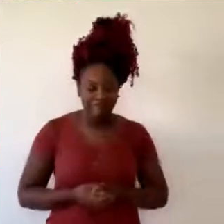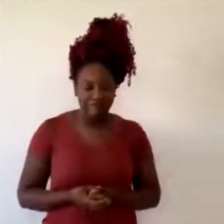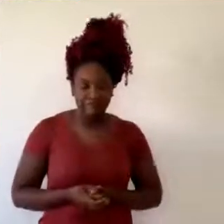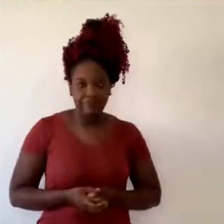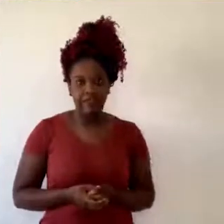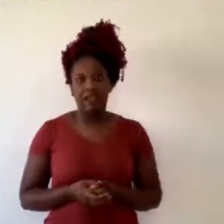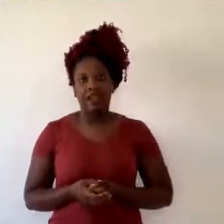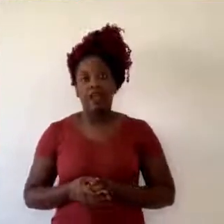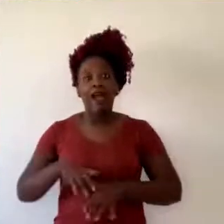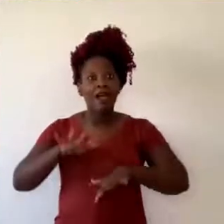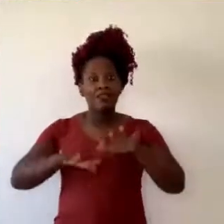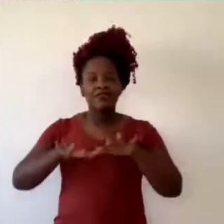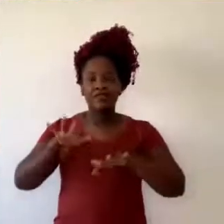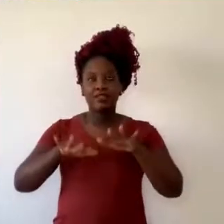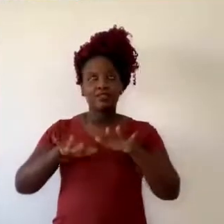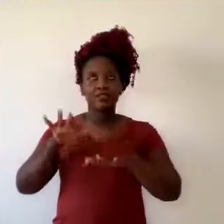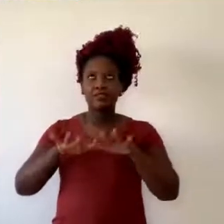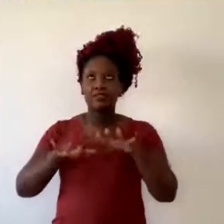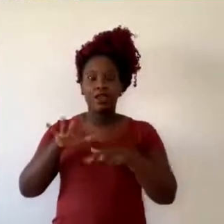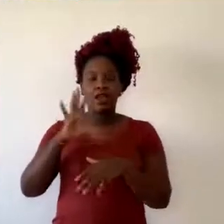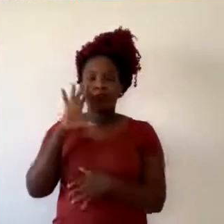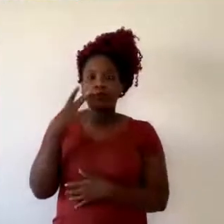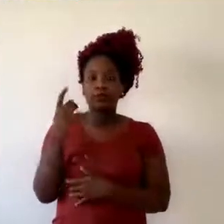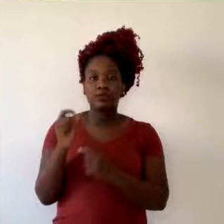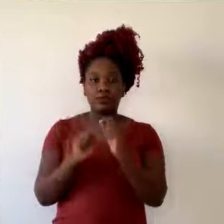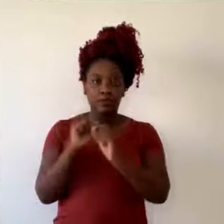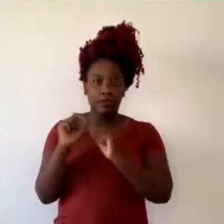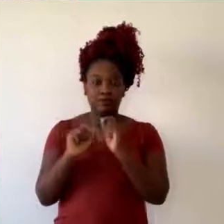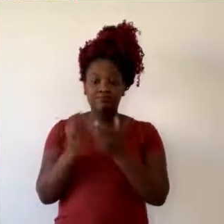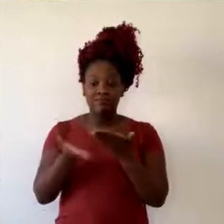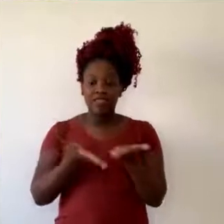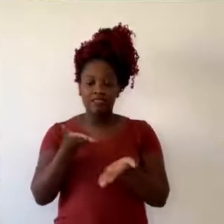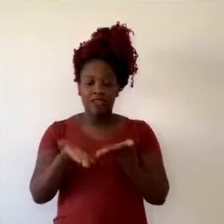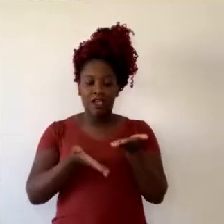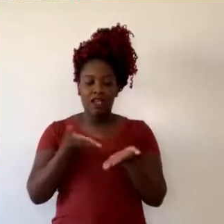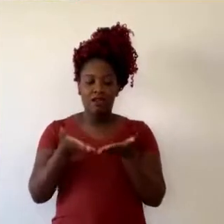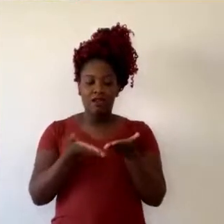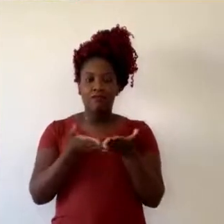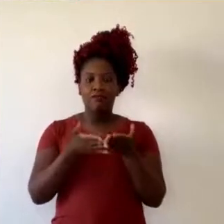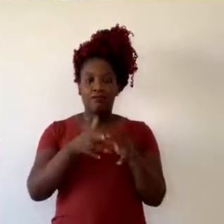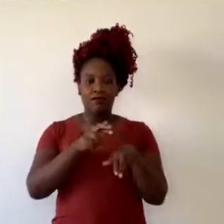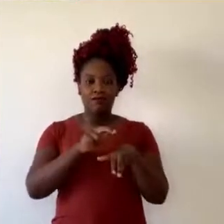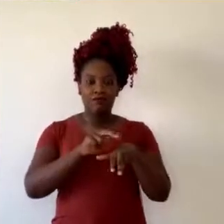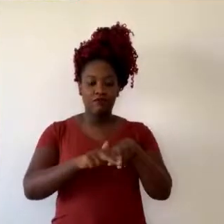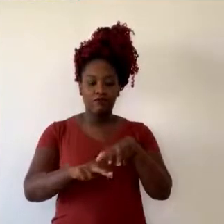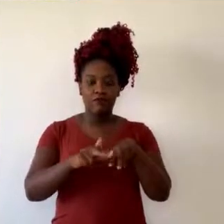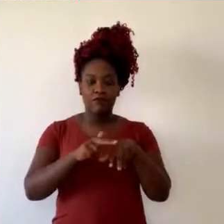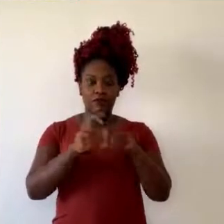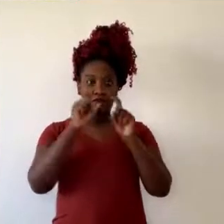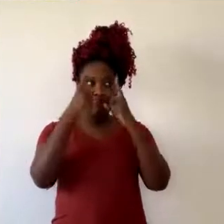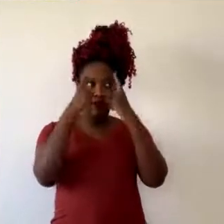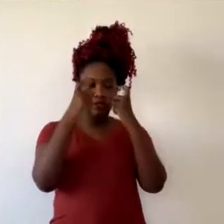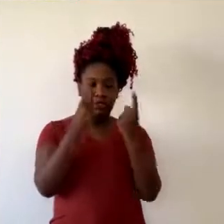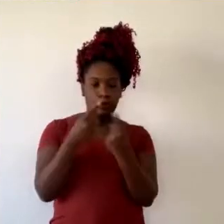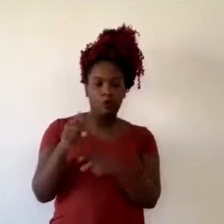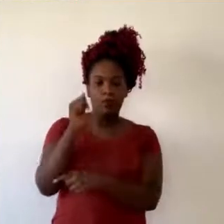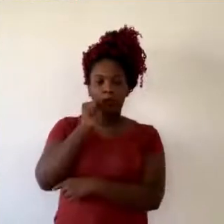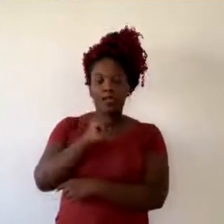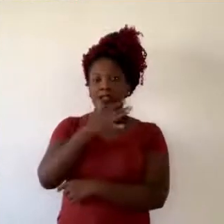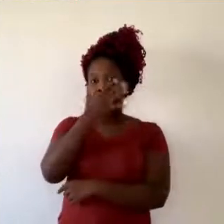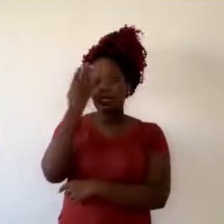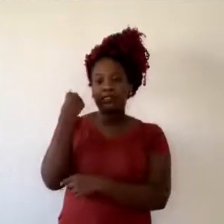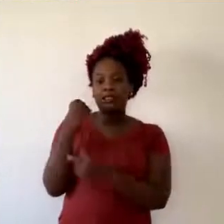Then, oftentimes, we have the predisposition of dealing with violence against women without taking